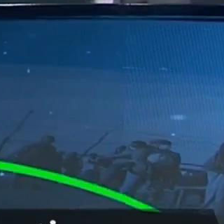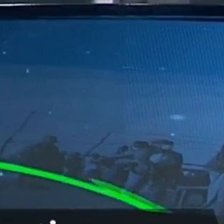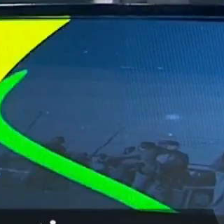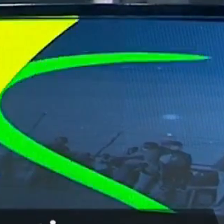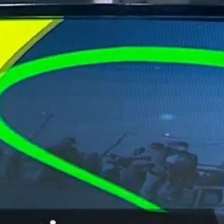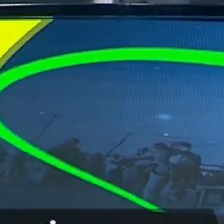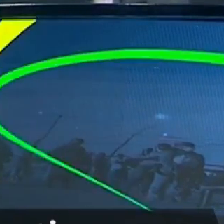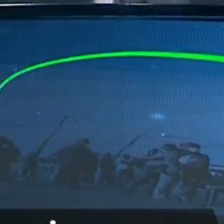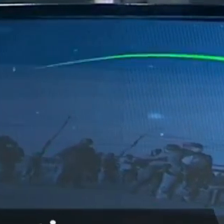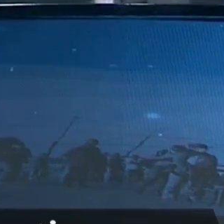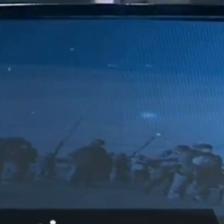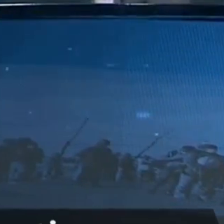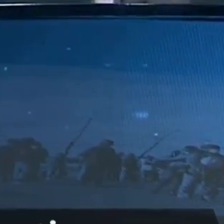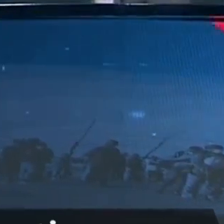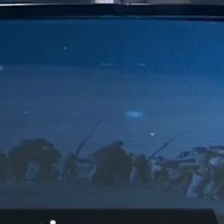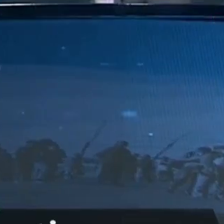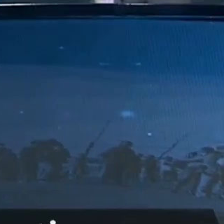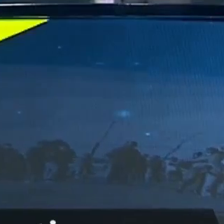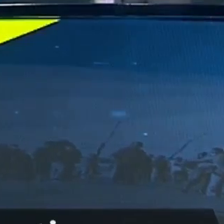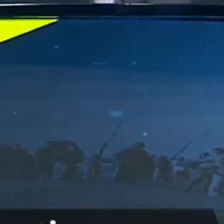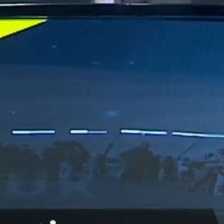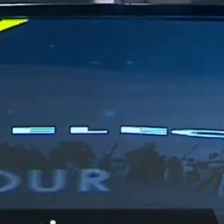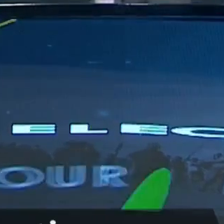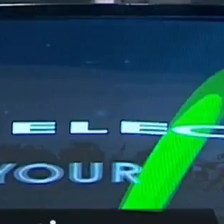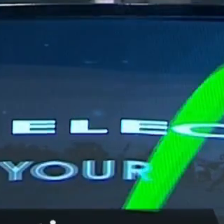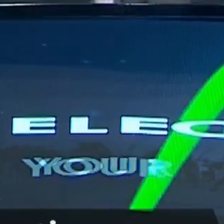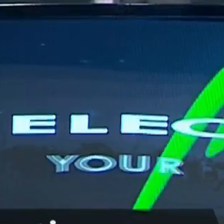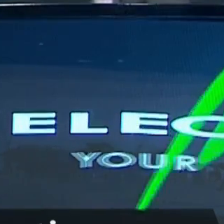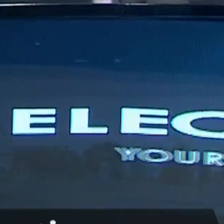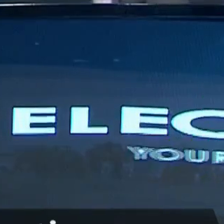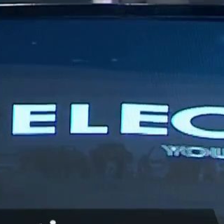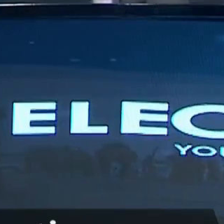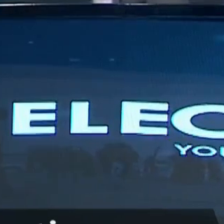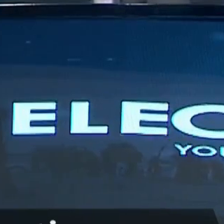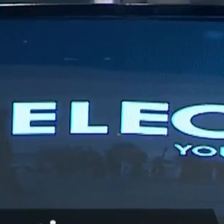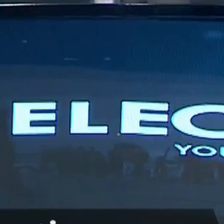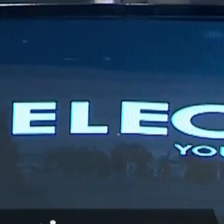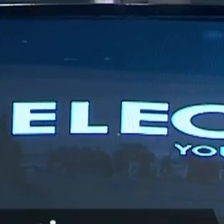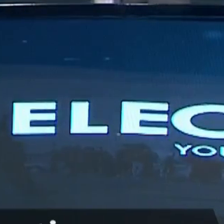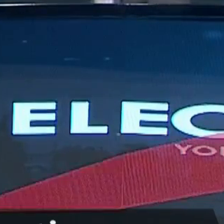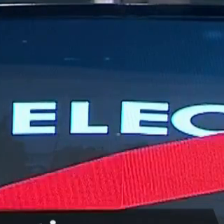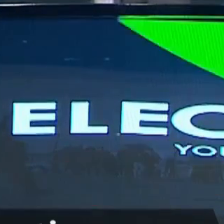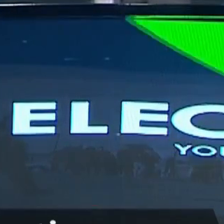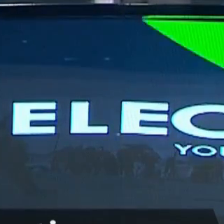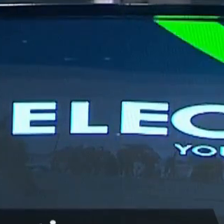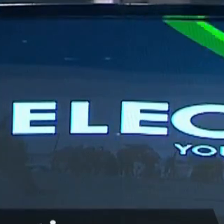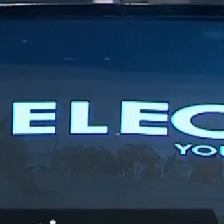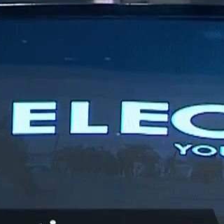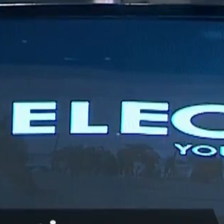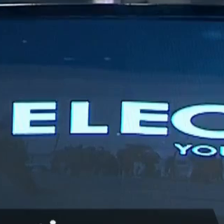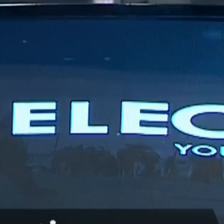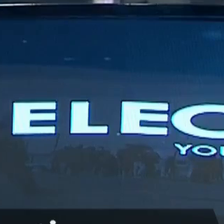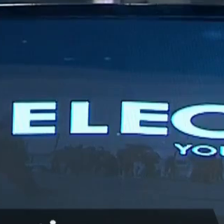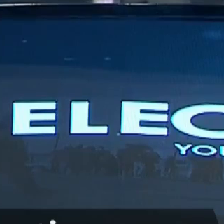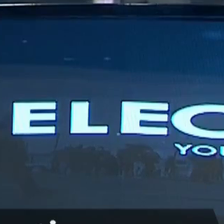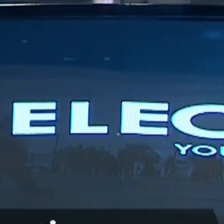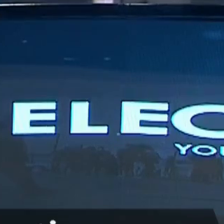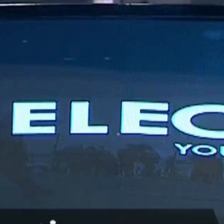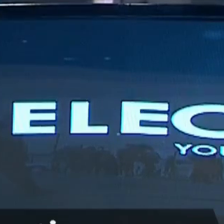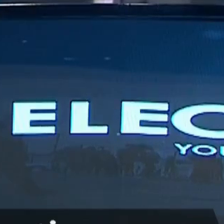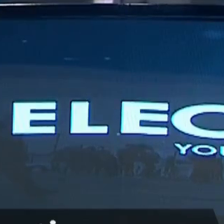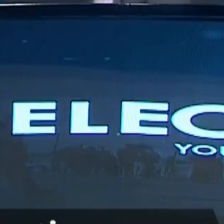20% of the voting district declared before, we normally release our predictions for the province. Now, if you look